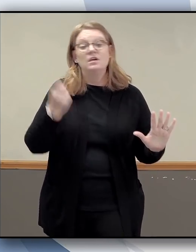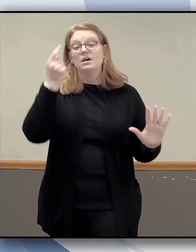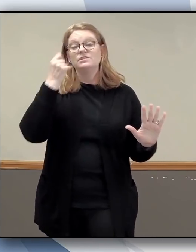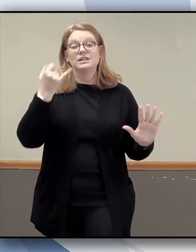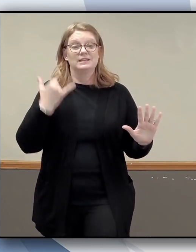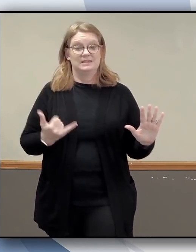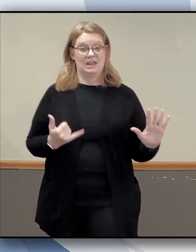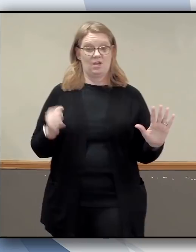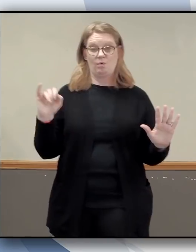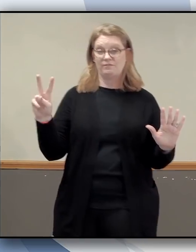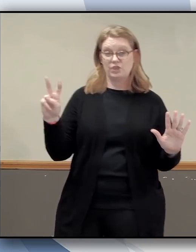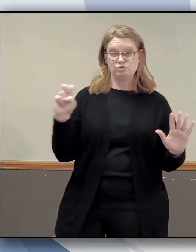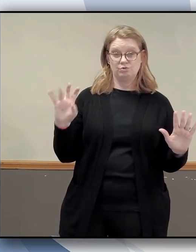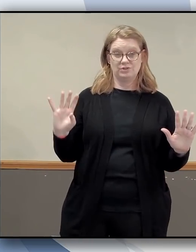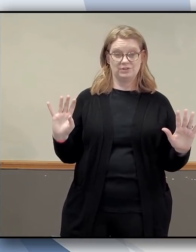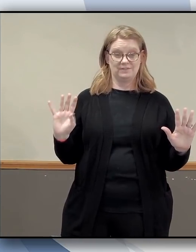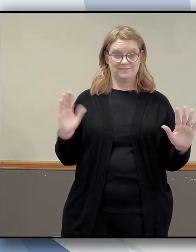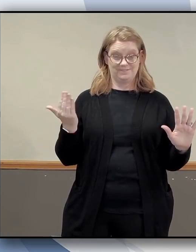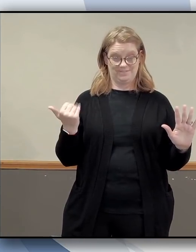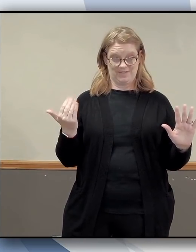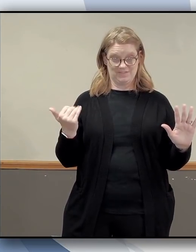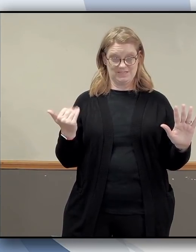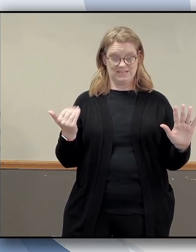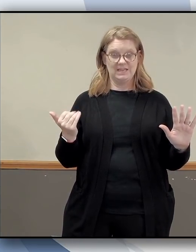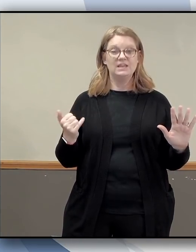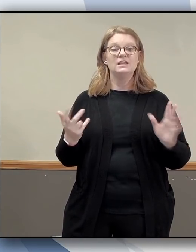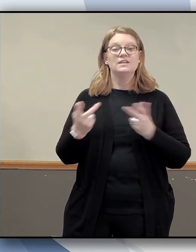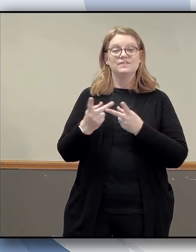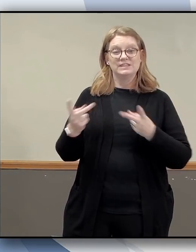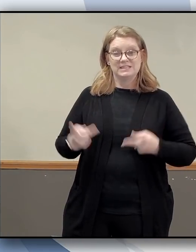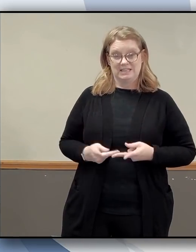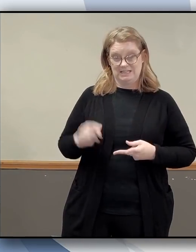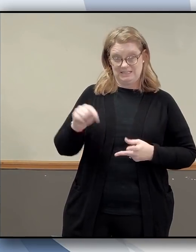the 215 facilities in this state,